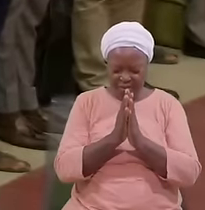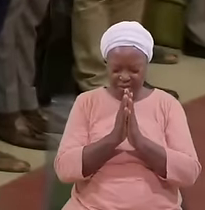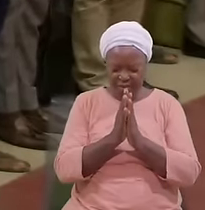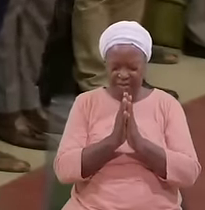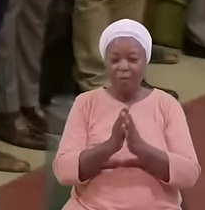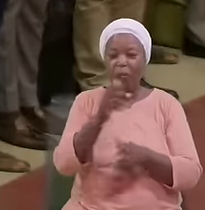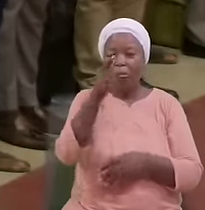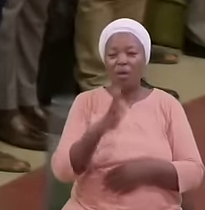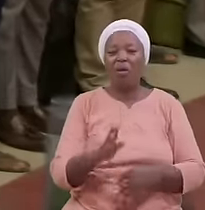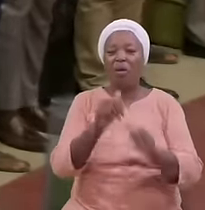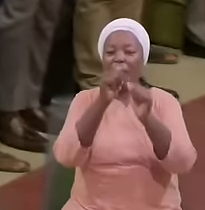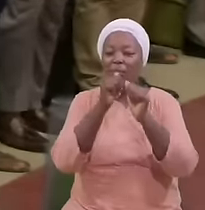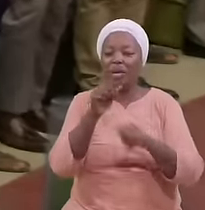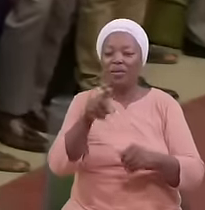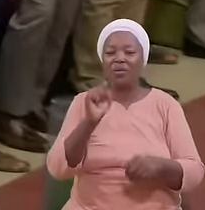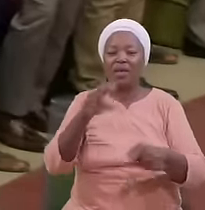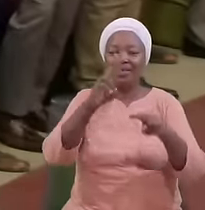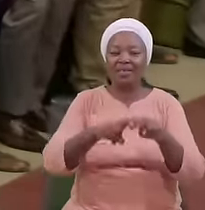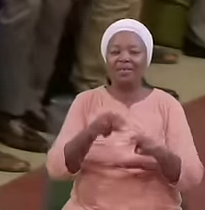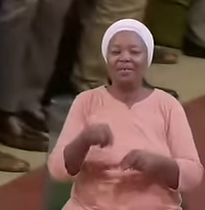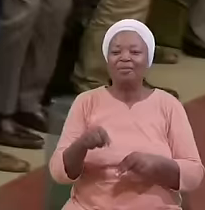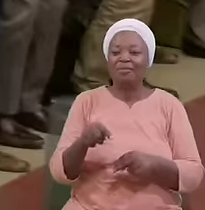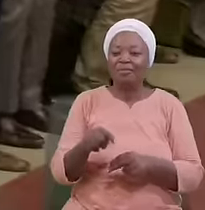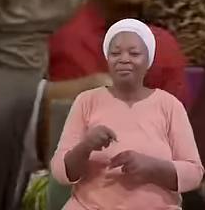God bless you. You can sit down.